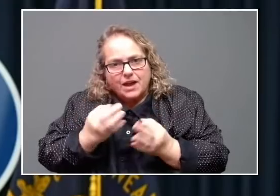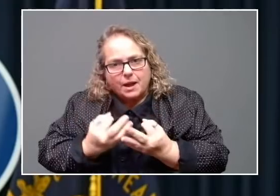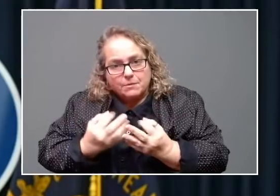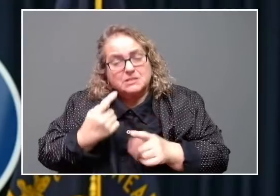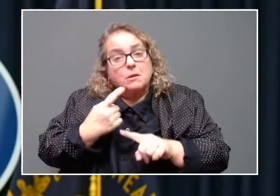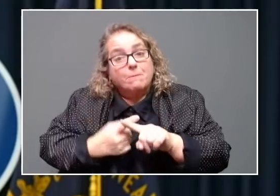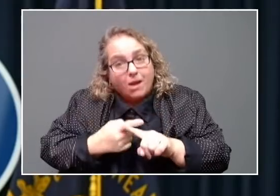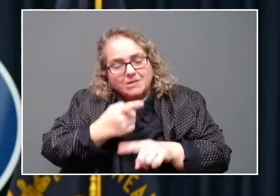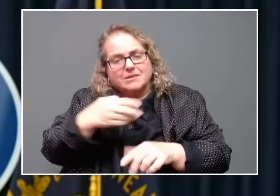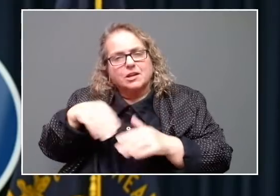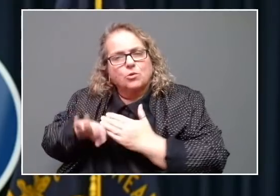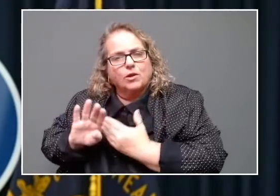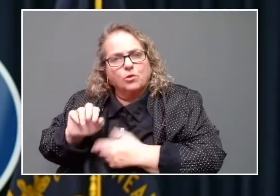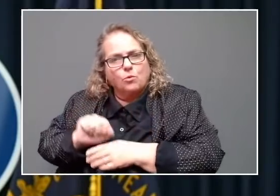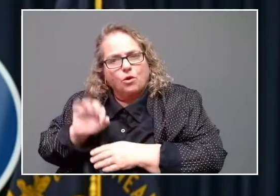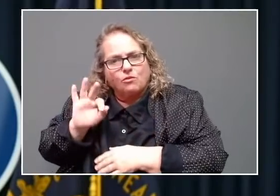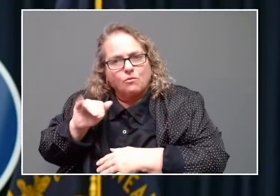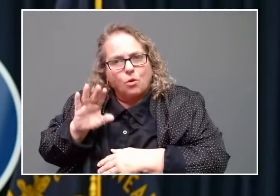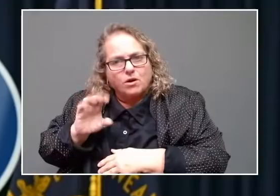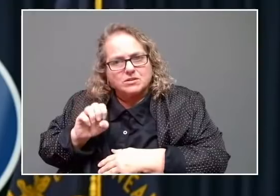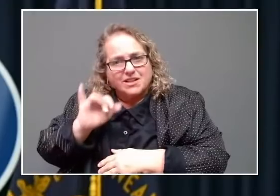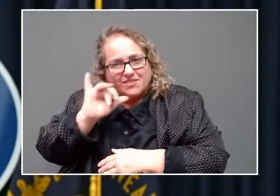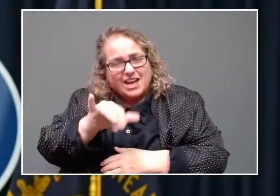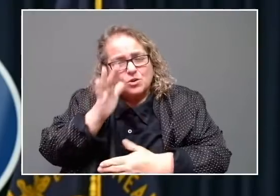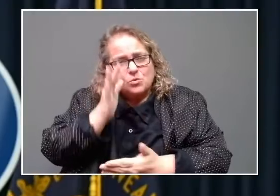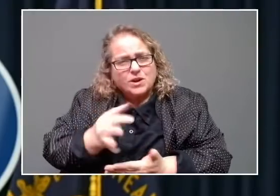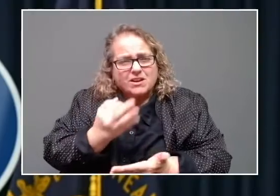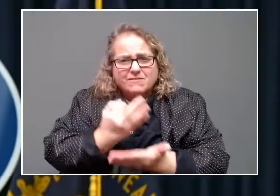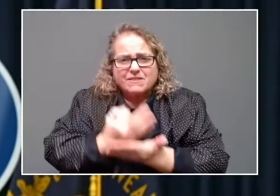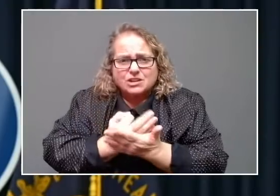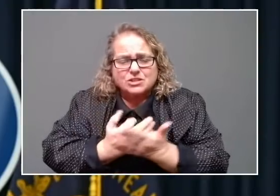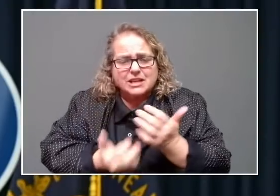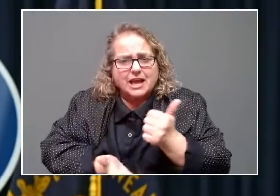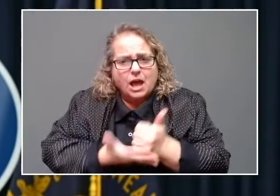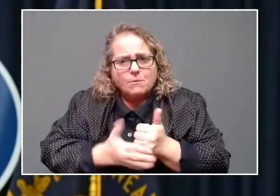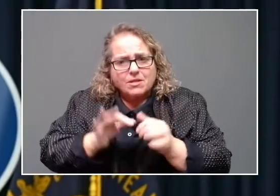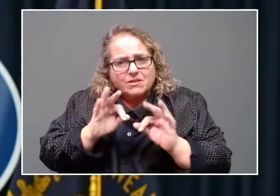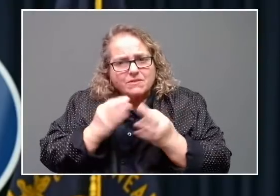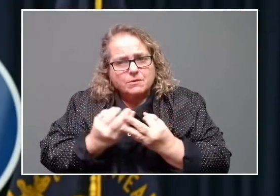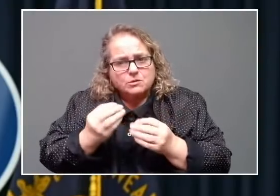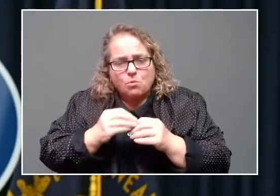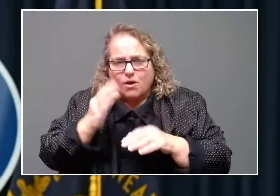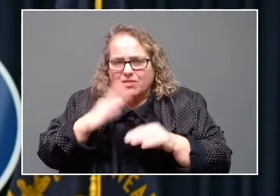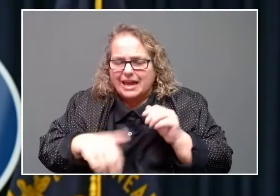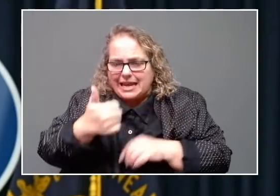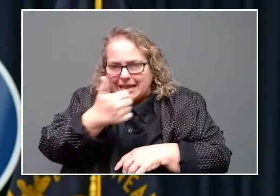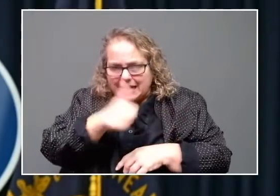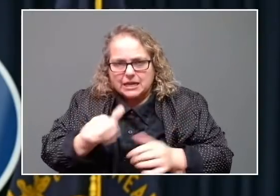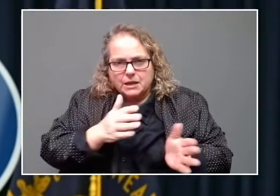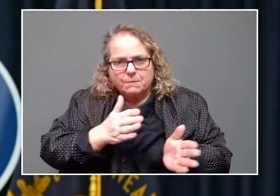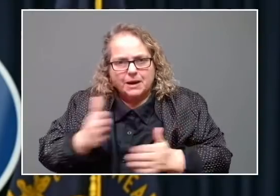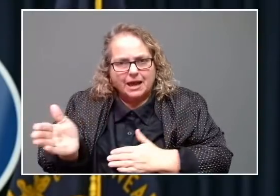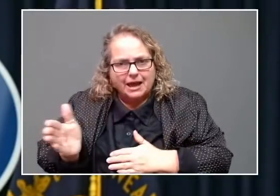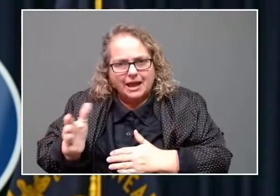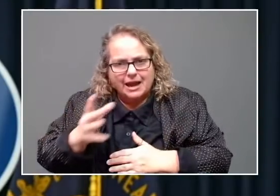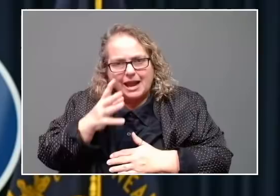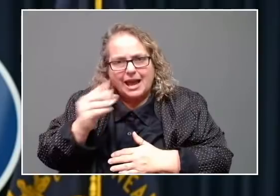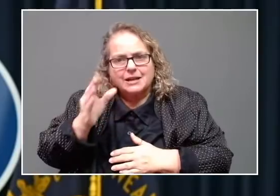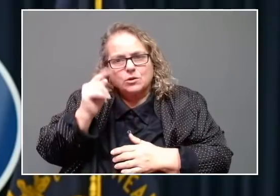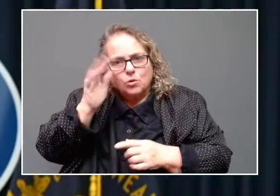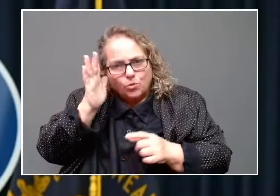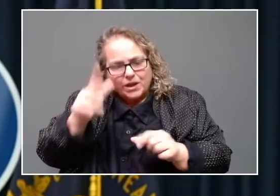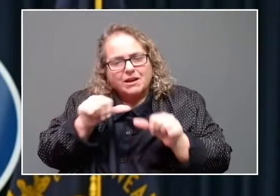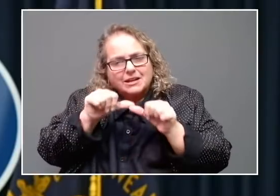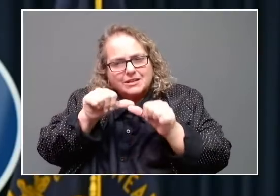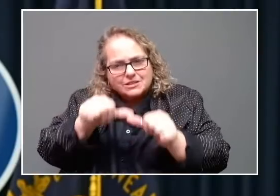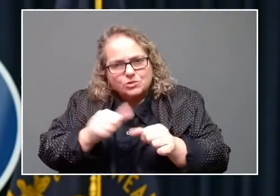That is going to financially help those families more than any other plan, and it's going to make sure that we continue to fill these great jobs